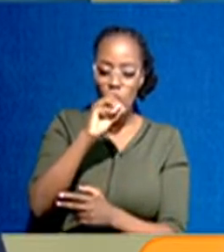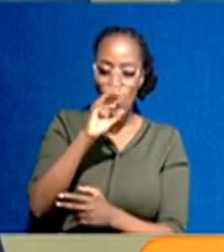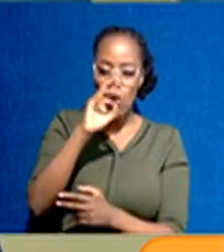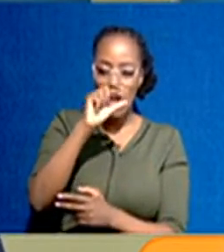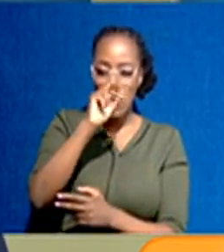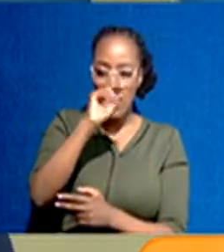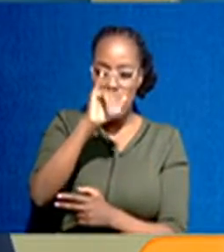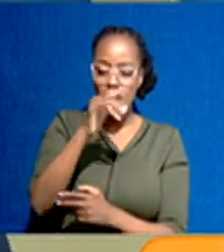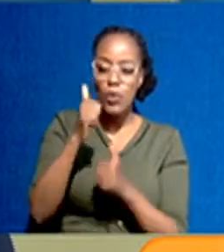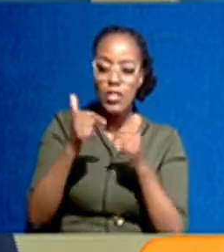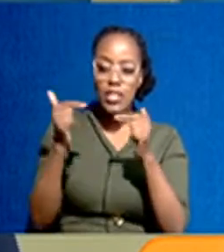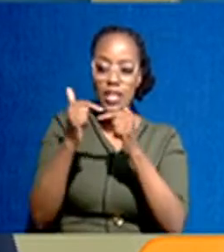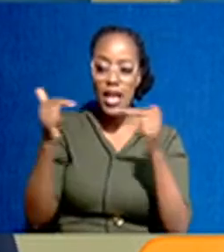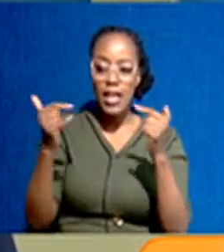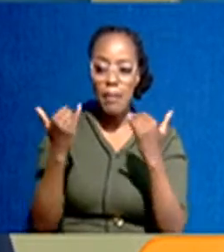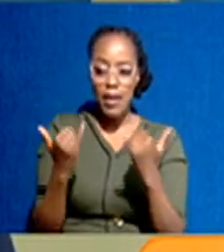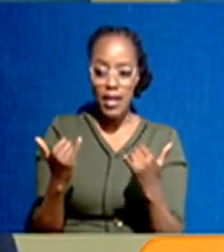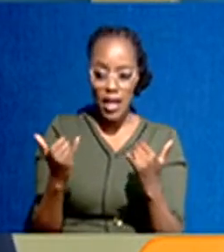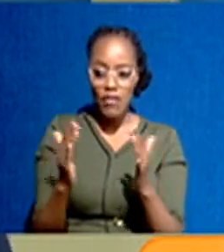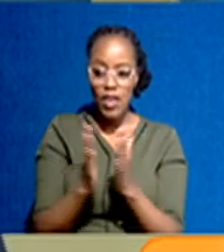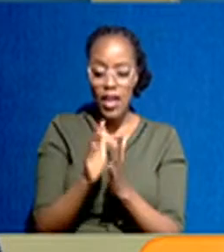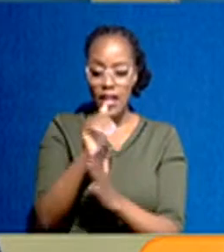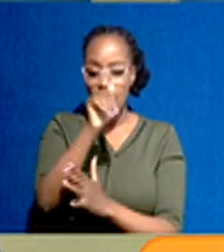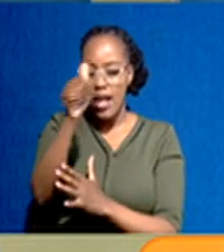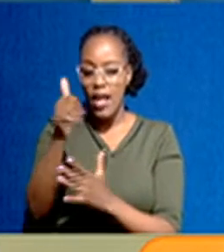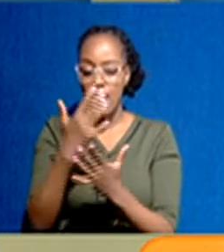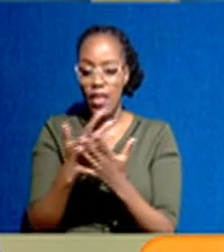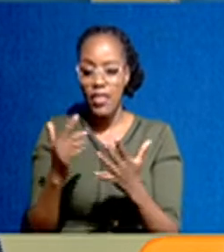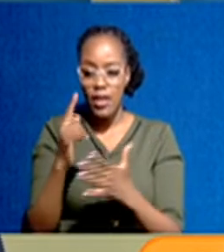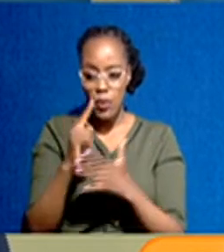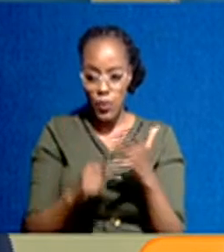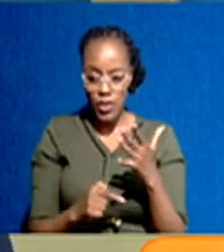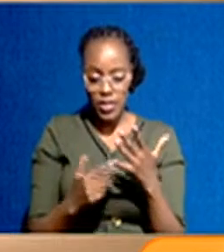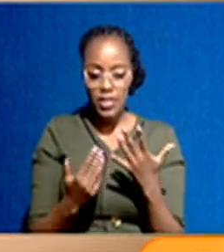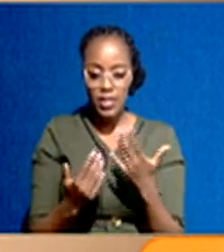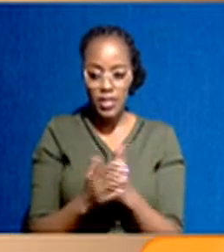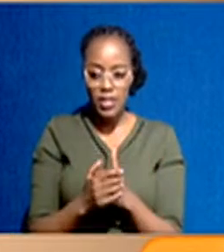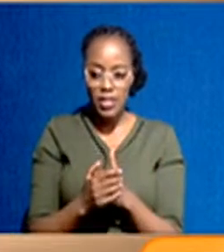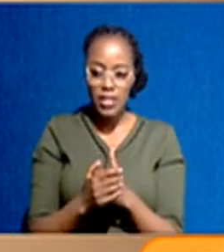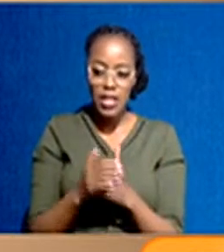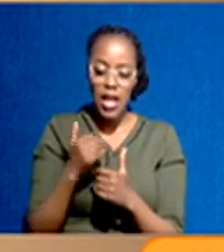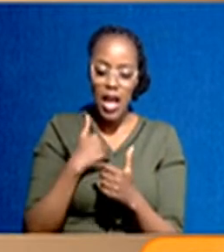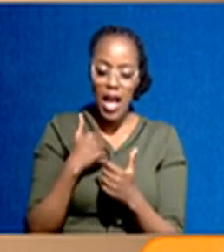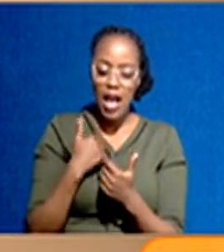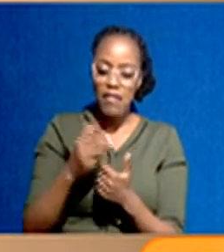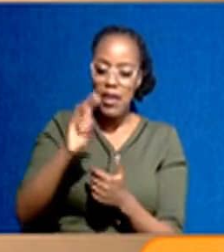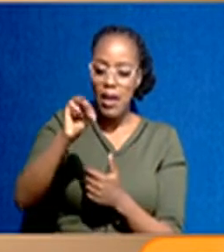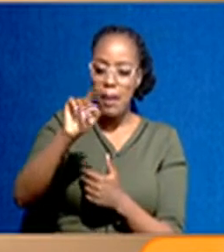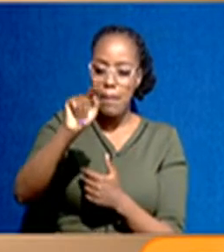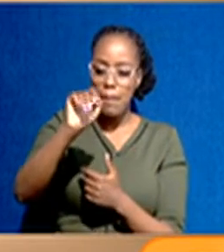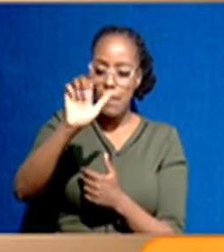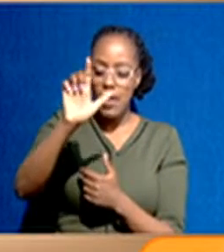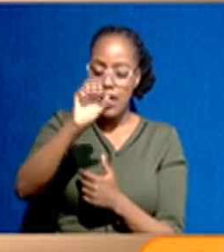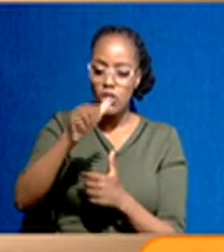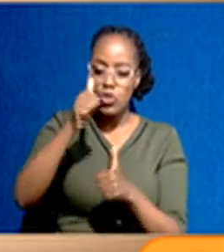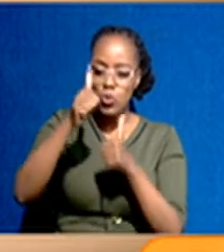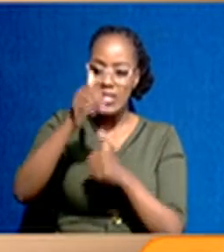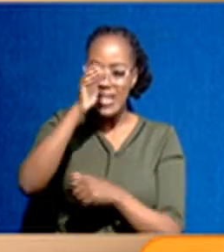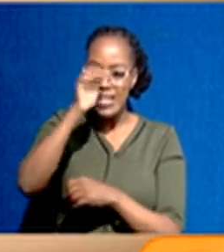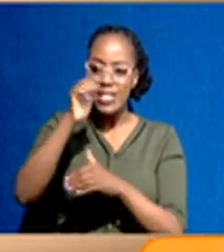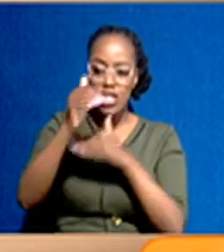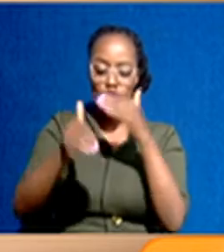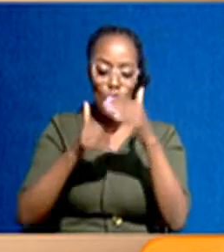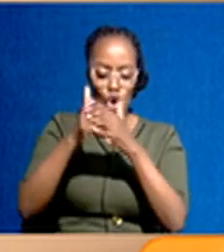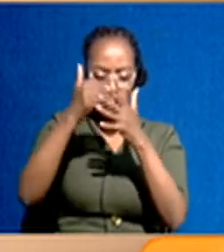my enemy right now. And the other thing is, heavy metals, it rejects all of them.